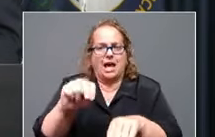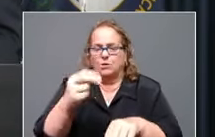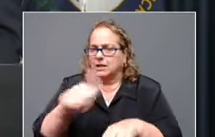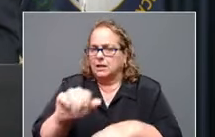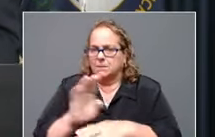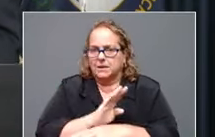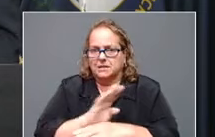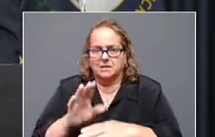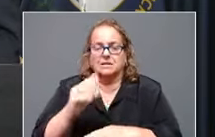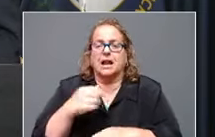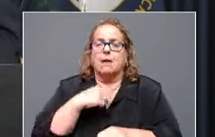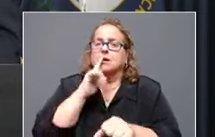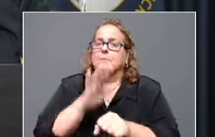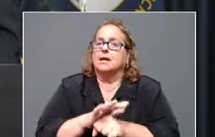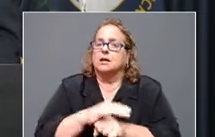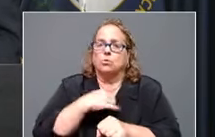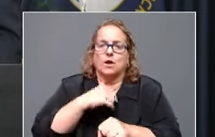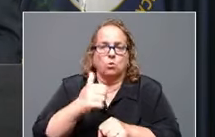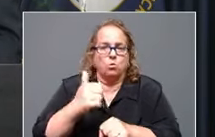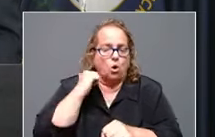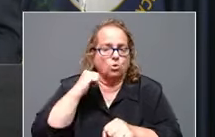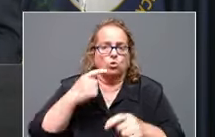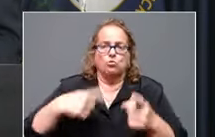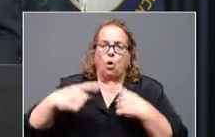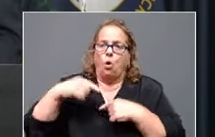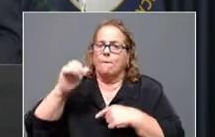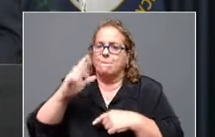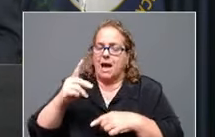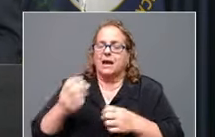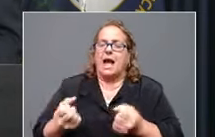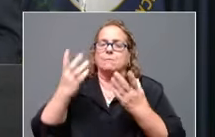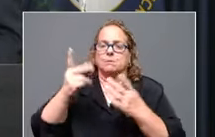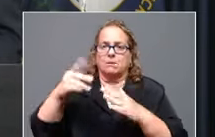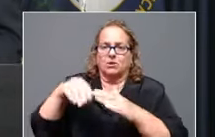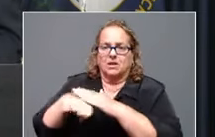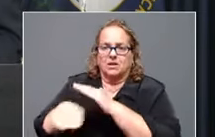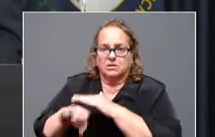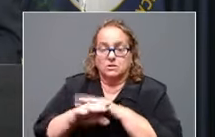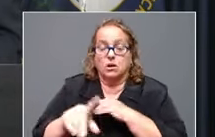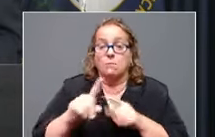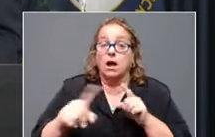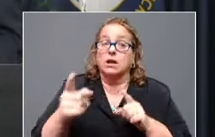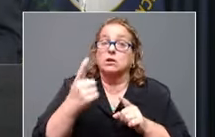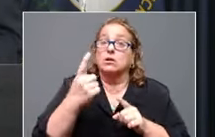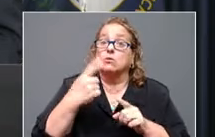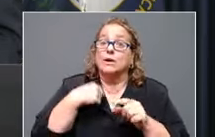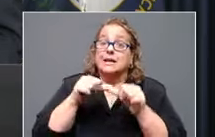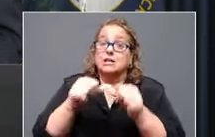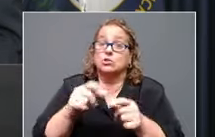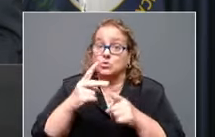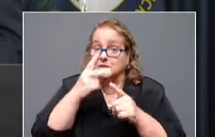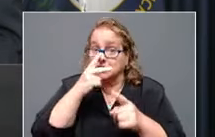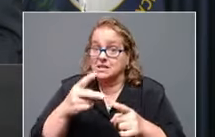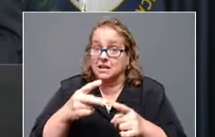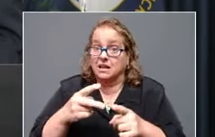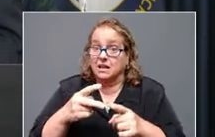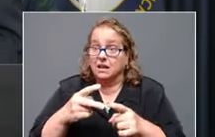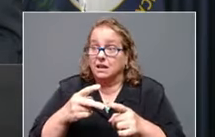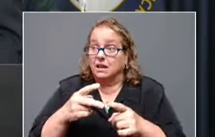you're the reason we might have to put back on a mask. If you won't get your shot, you're the reason that our kids are having to wear masks in